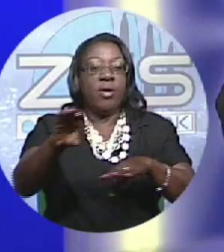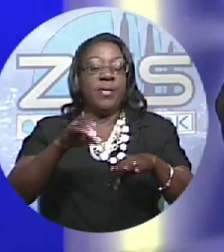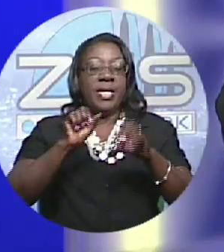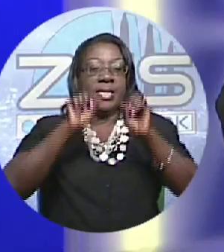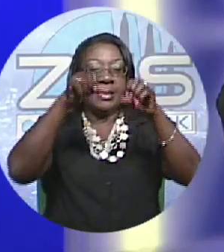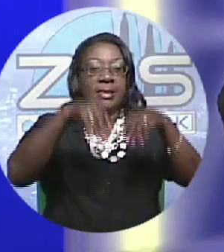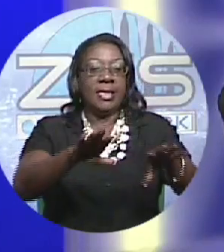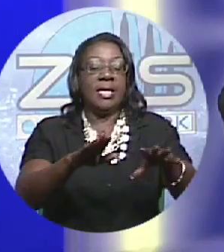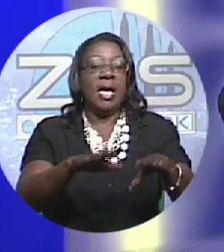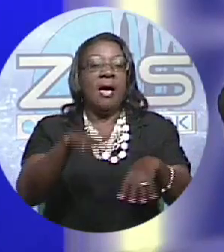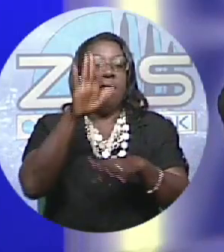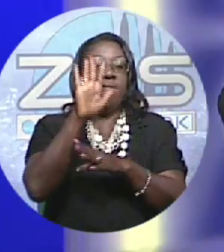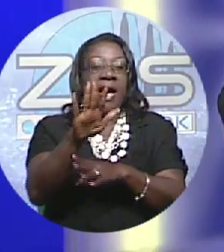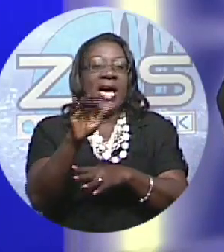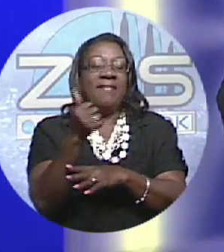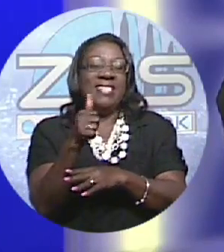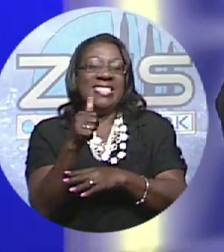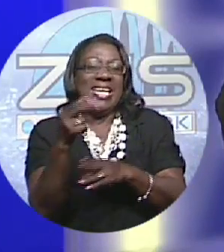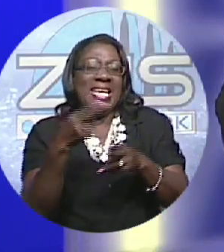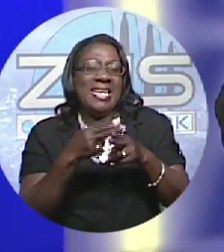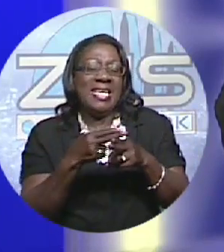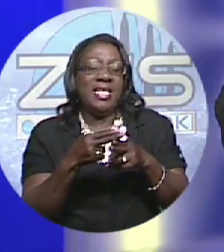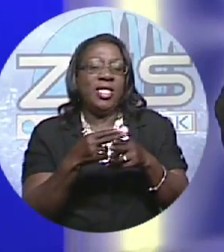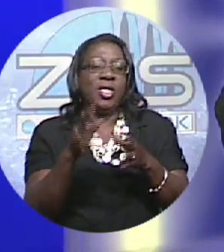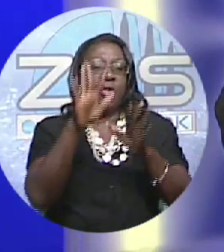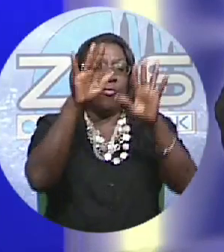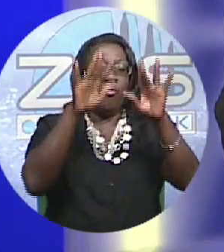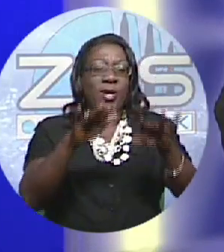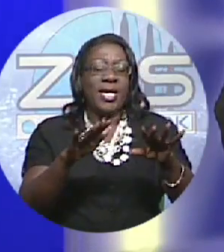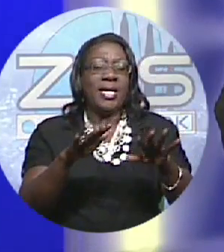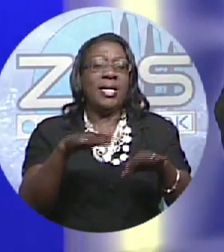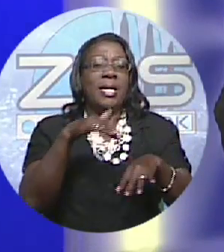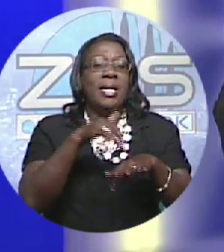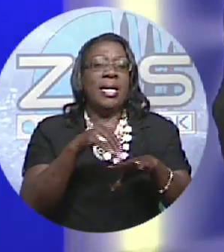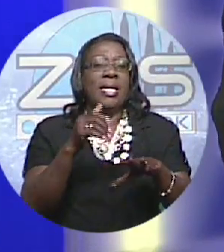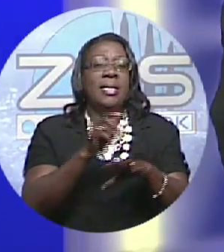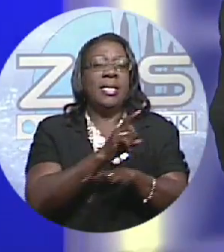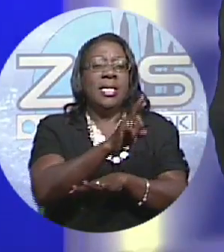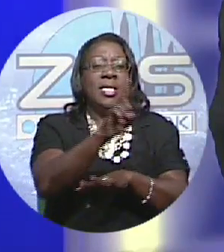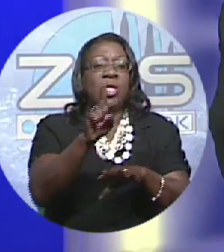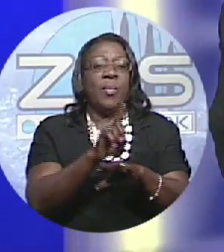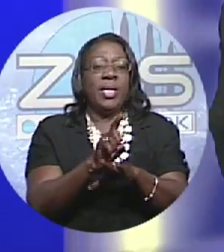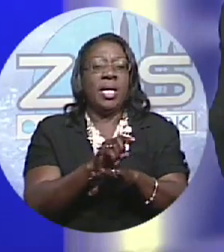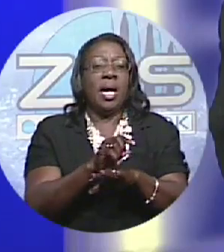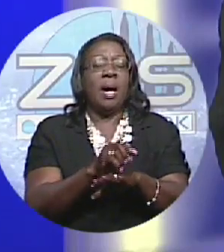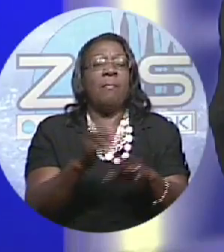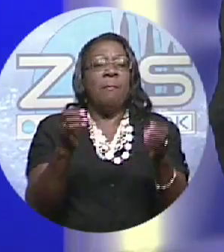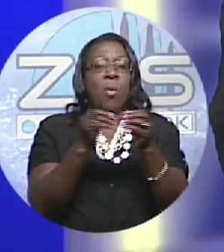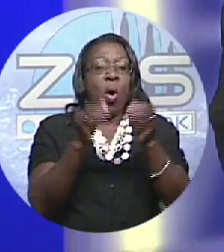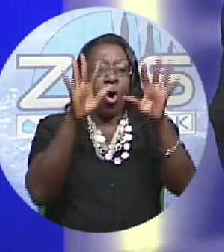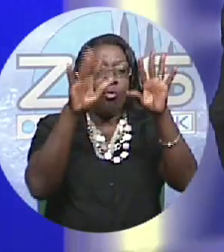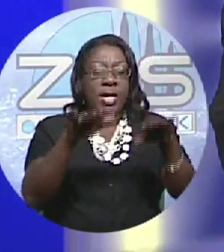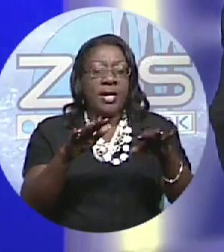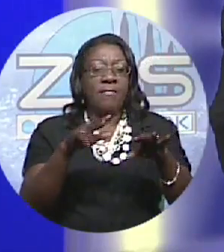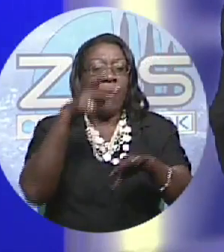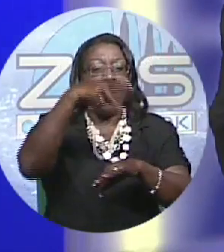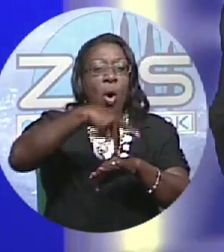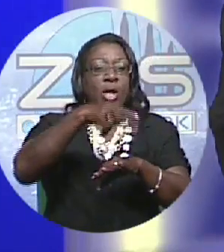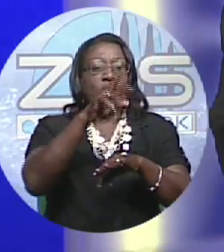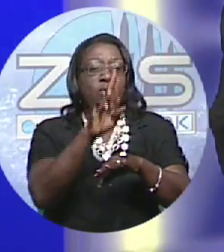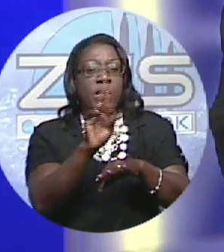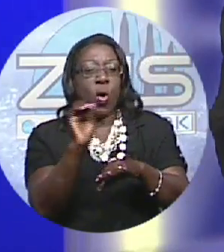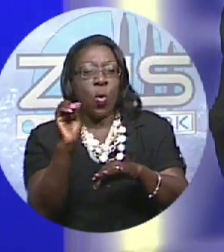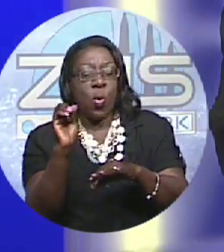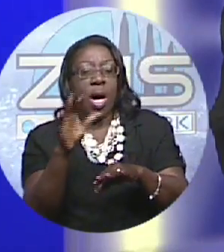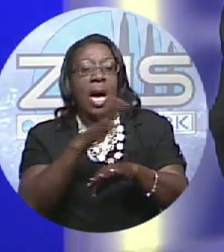10 inches of rain on the Lesser Antilles, with more rain anticipated for Puerto Rico and Hispaniola. Joining us now with the latest